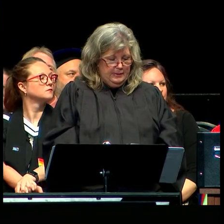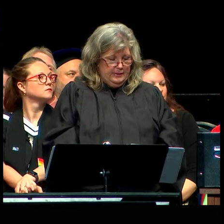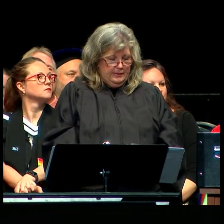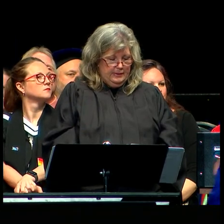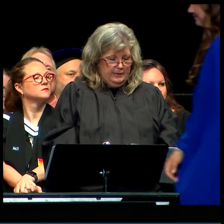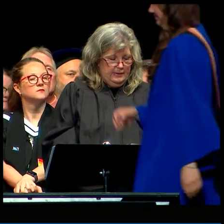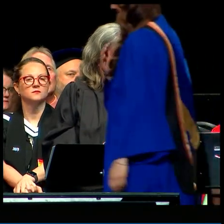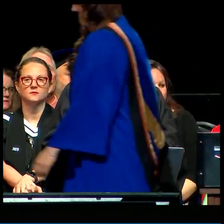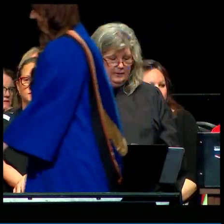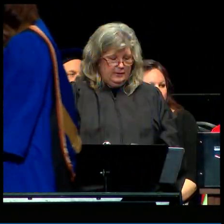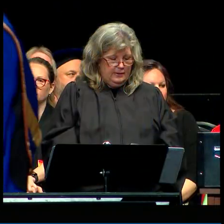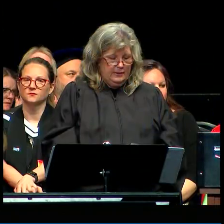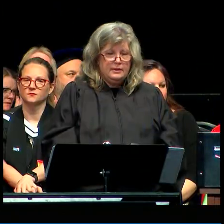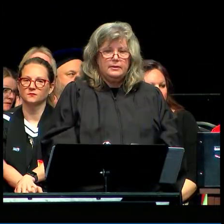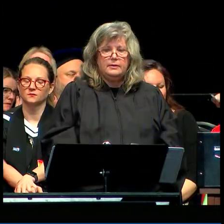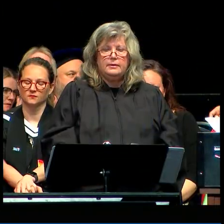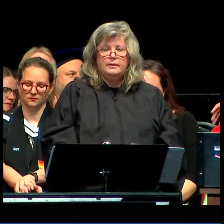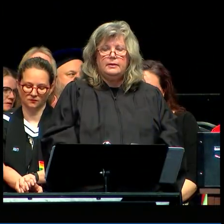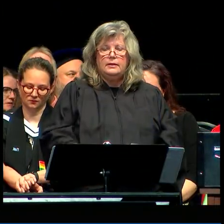Kiara Lieber.